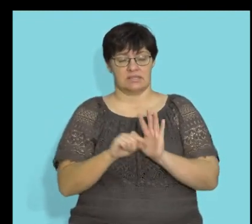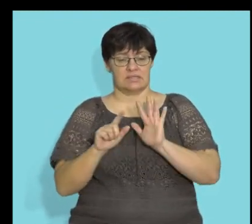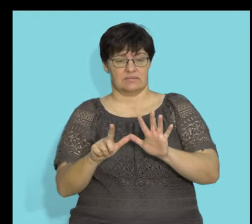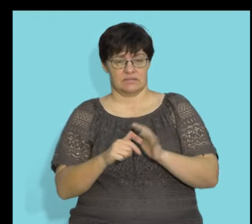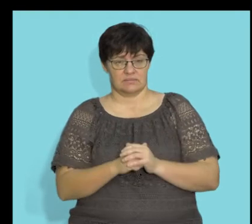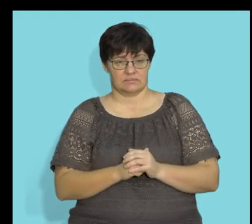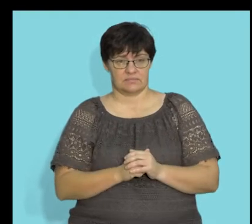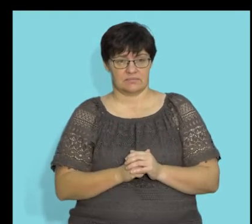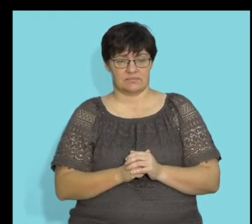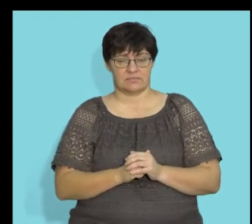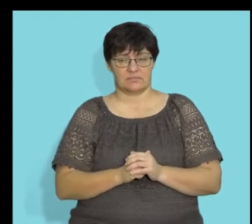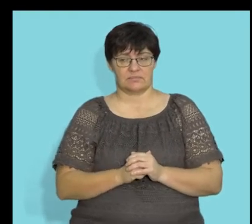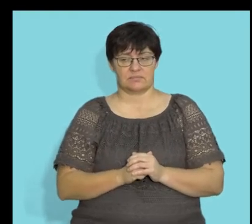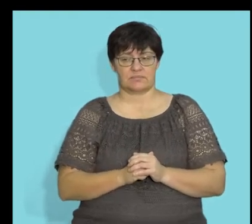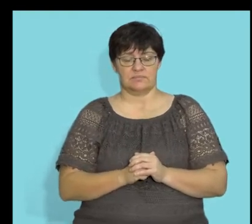minus 7.